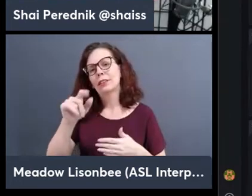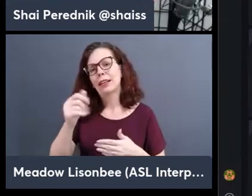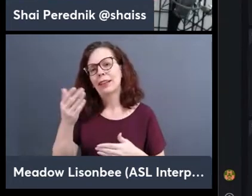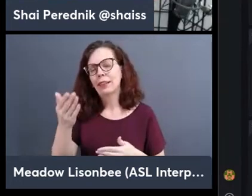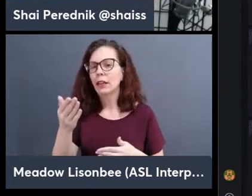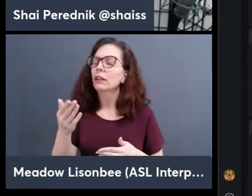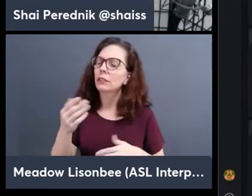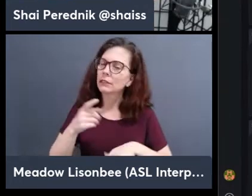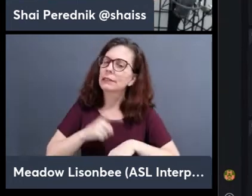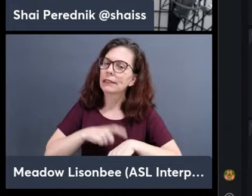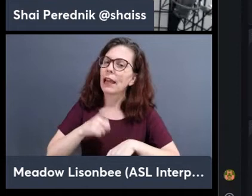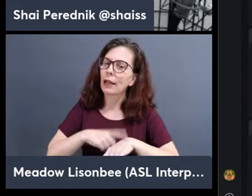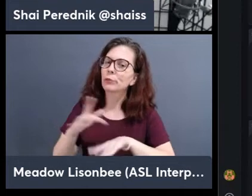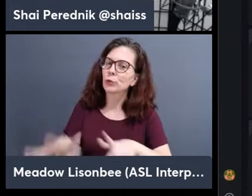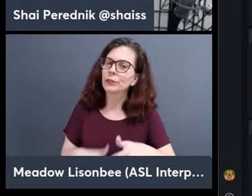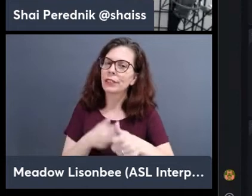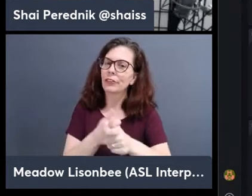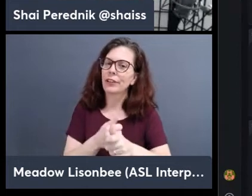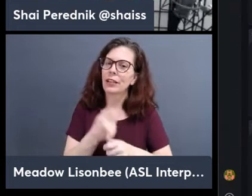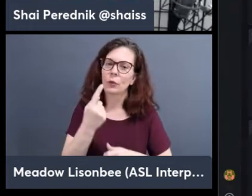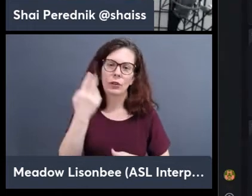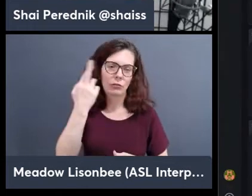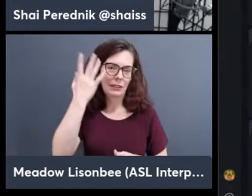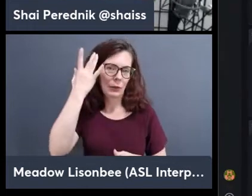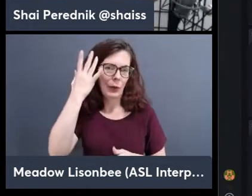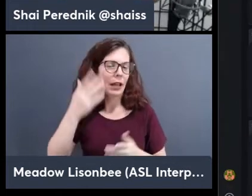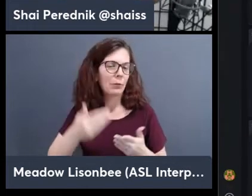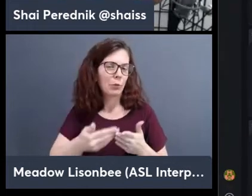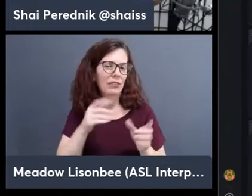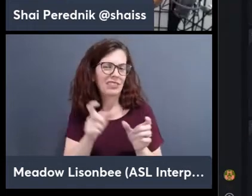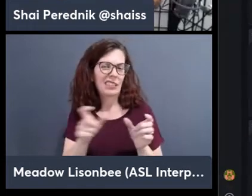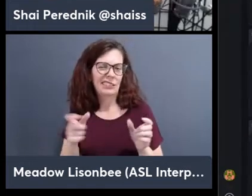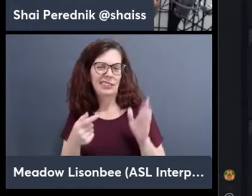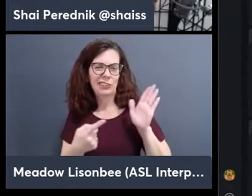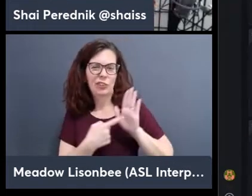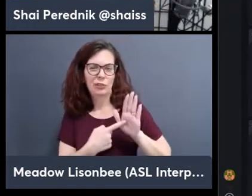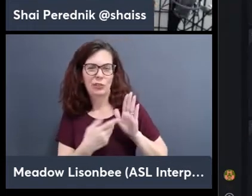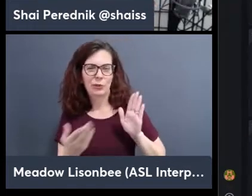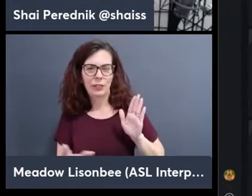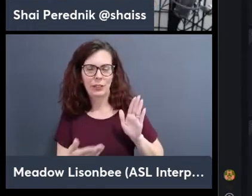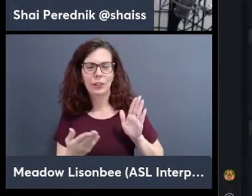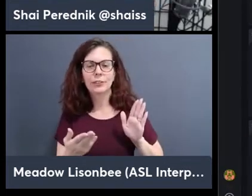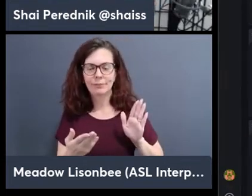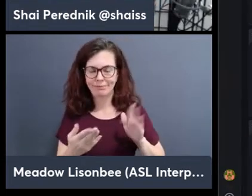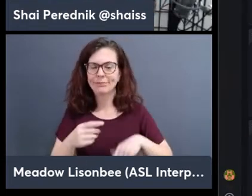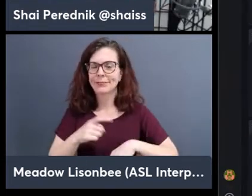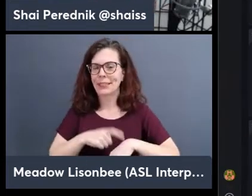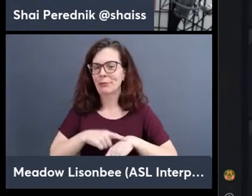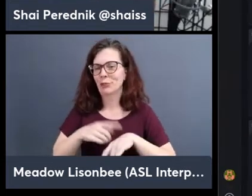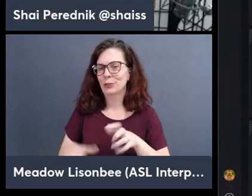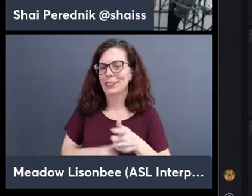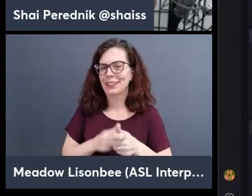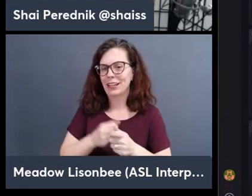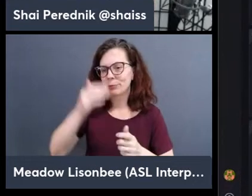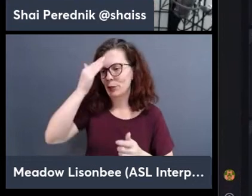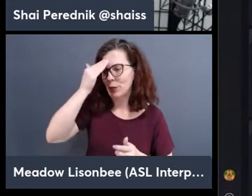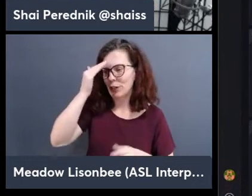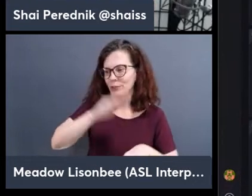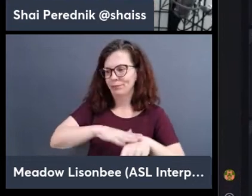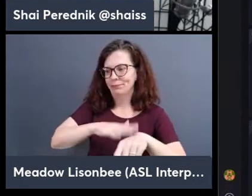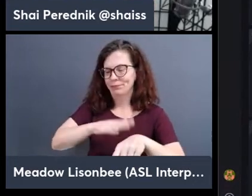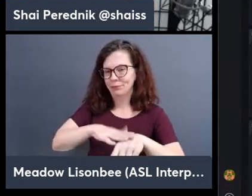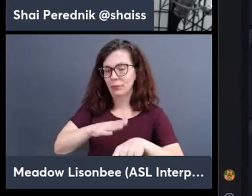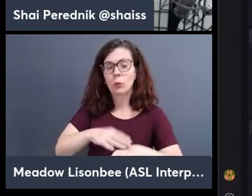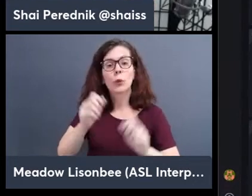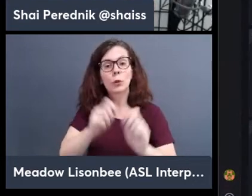does take time to synchronize. So that's one of the reasons why I used a previous instance here. It does take time to synchronize. So just be aware of that. When you do pull